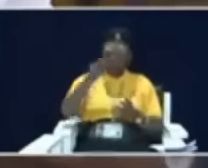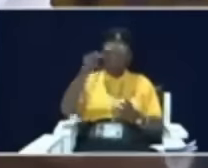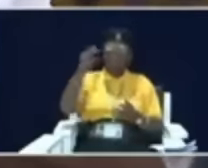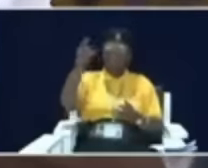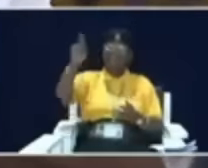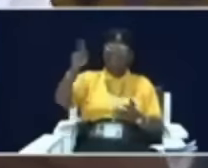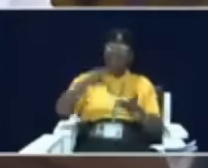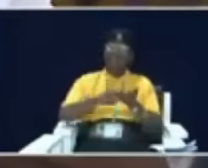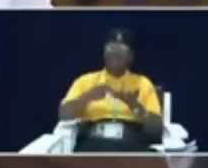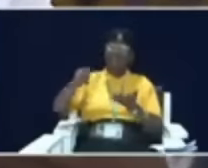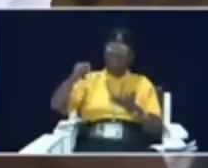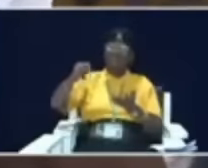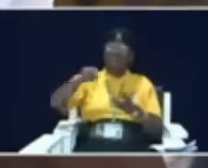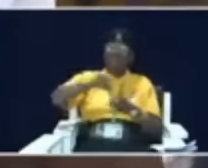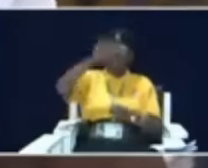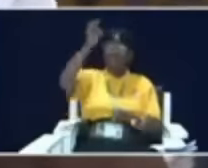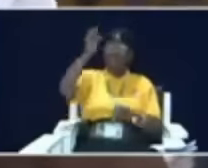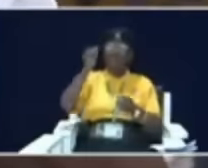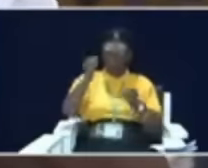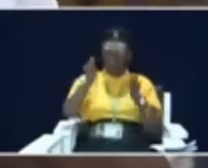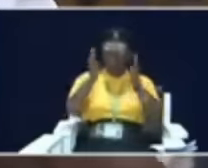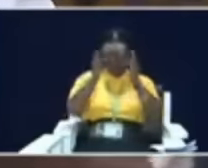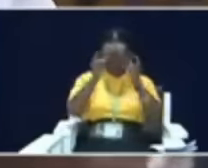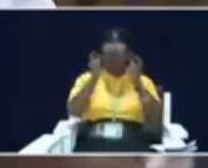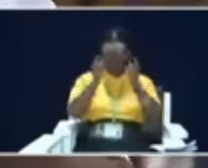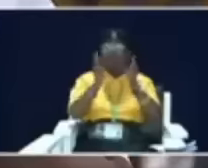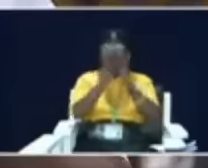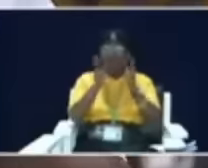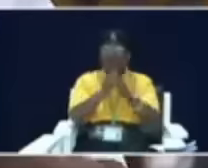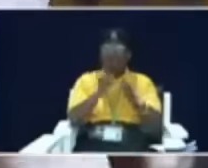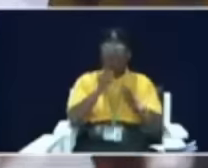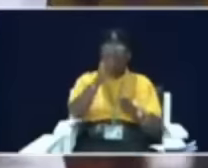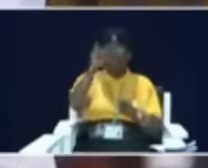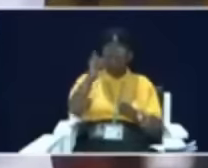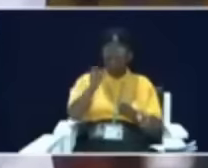is coming from December 4 to 10.